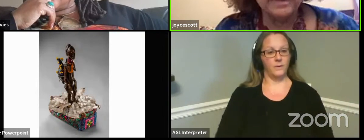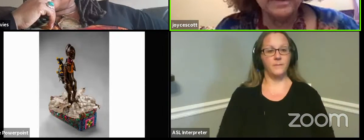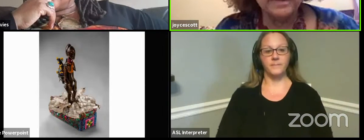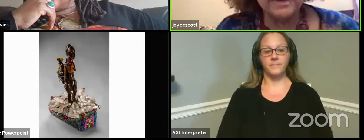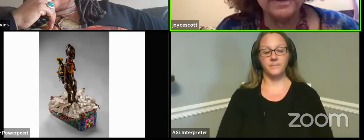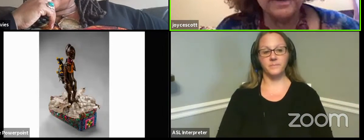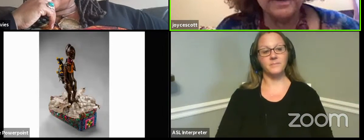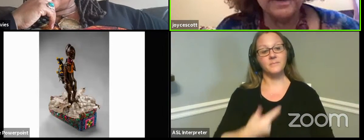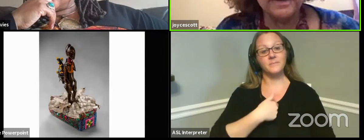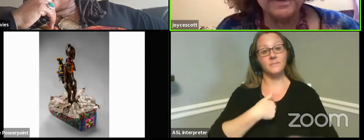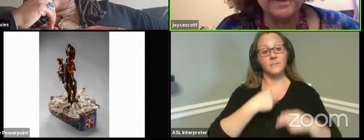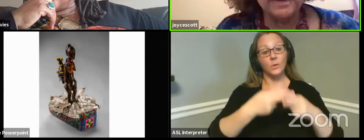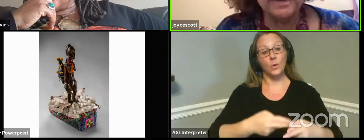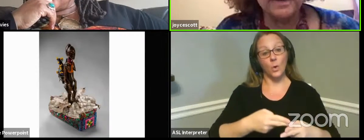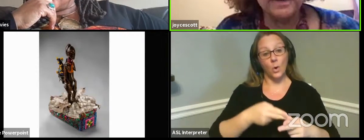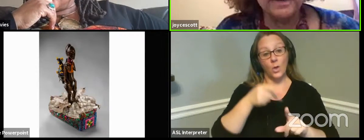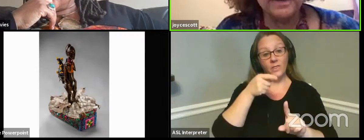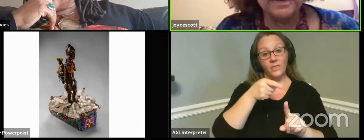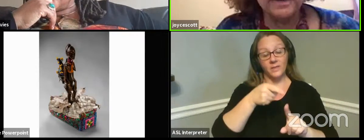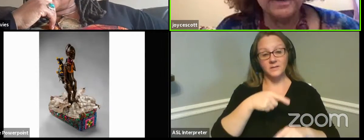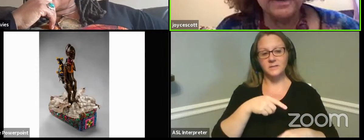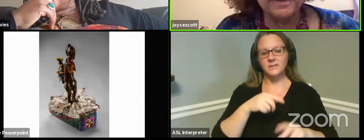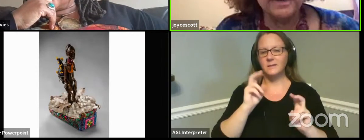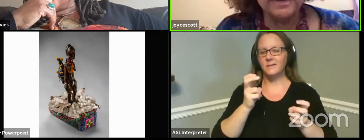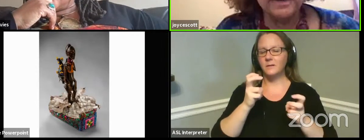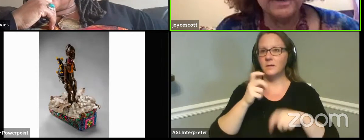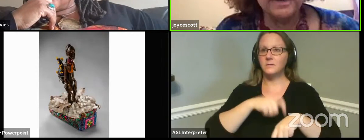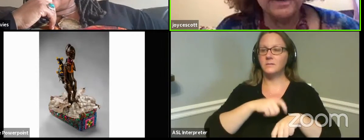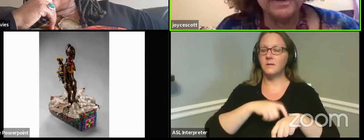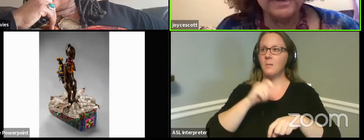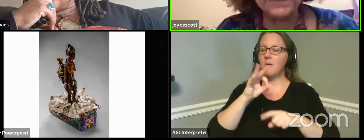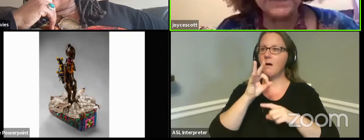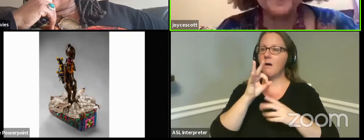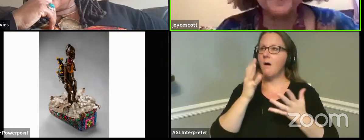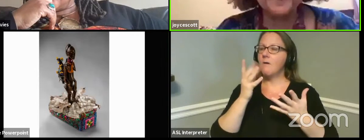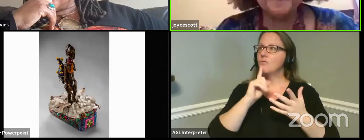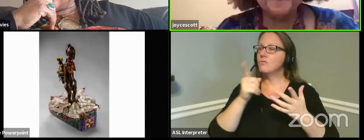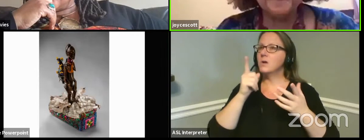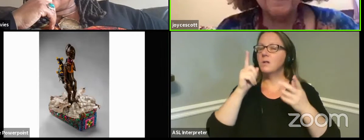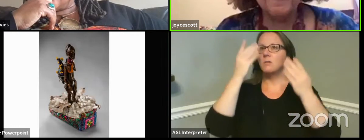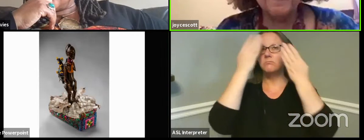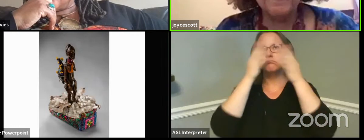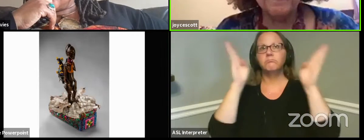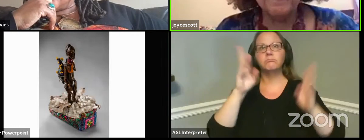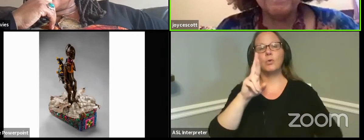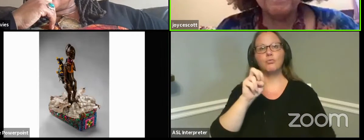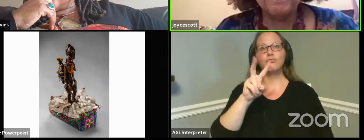I call this being in a time of revelation, in a time of reckoning,